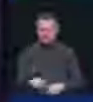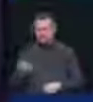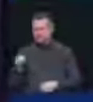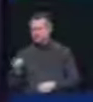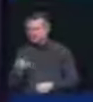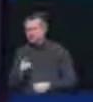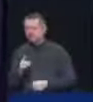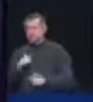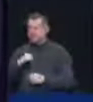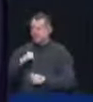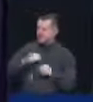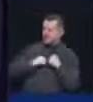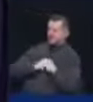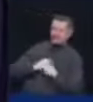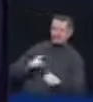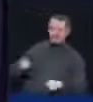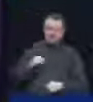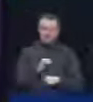population.